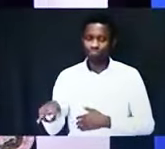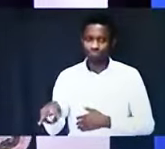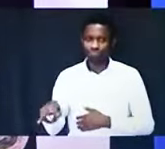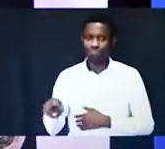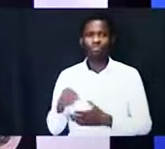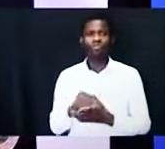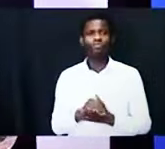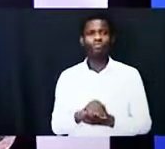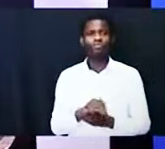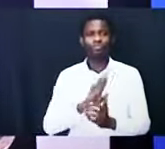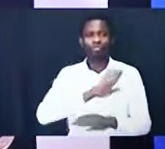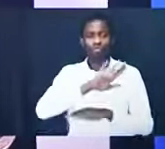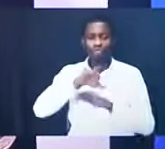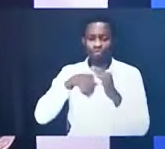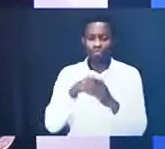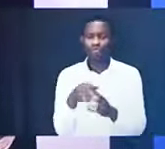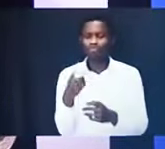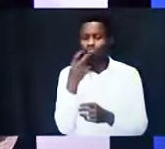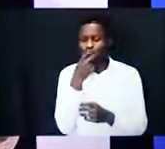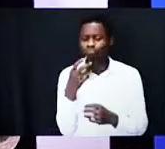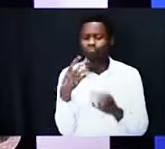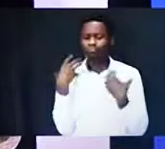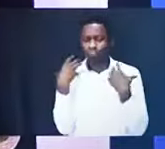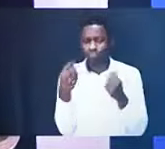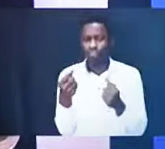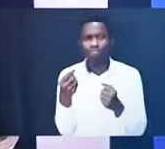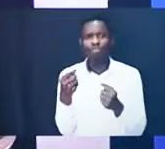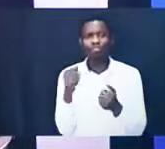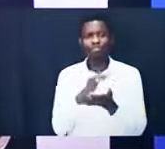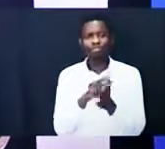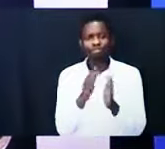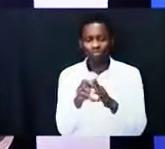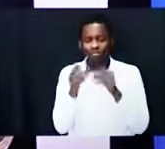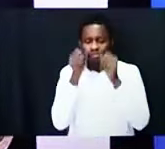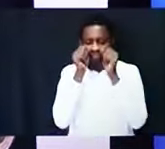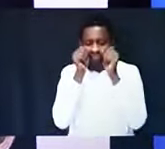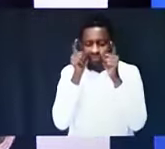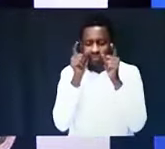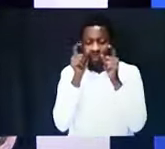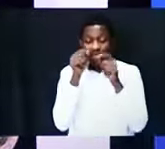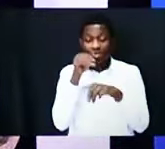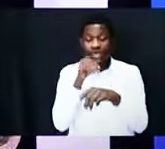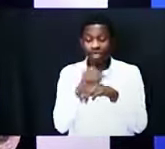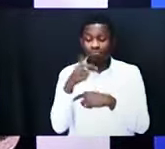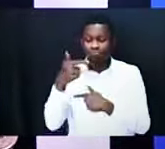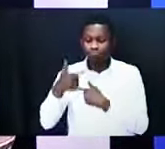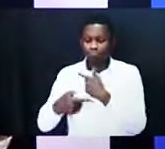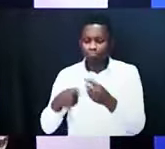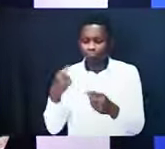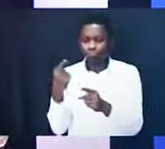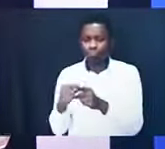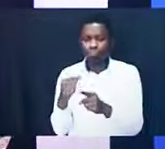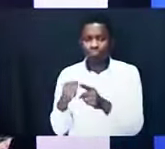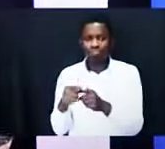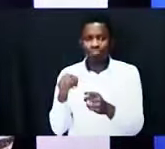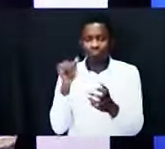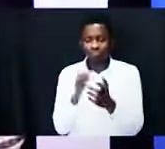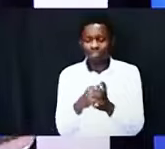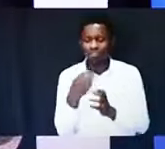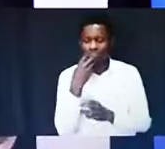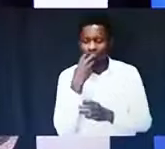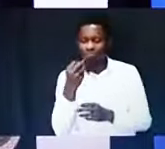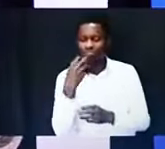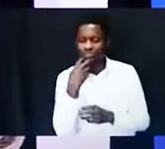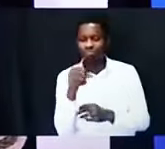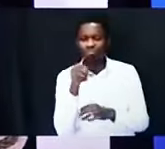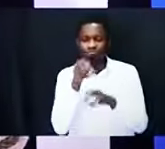verse 22, and were amazed at the gracious words that came from his